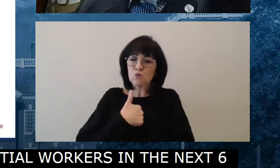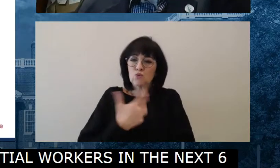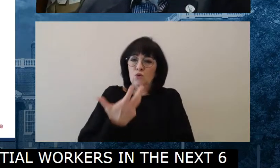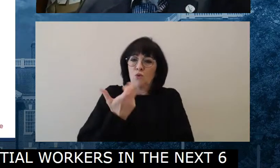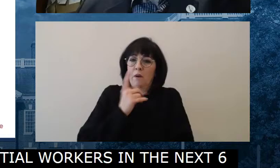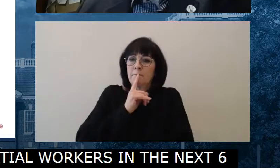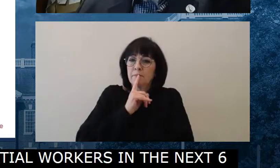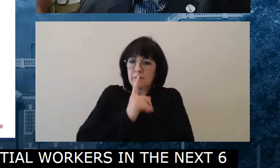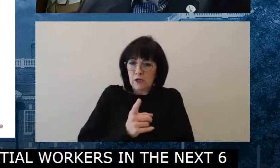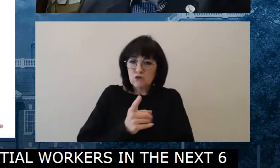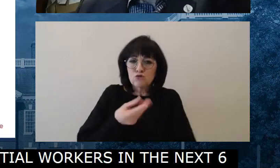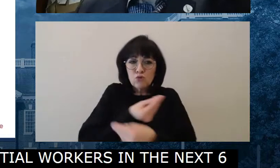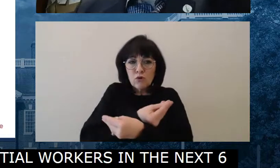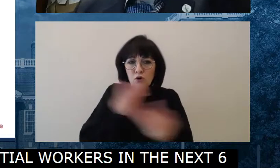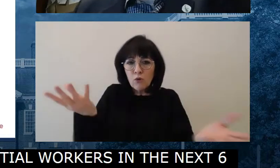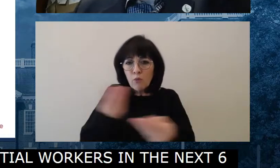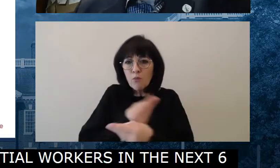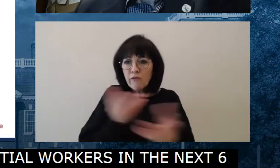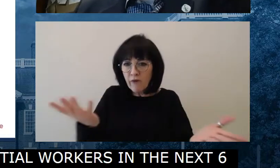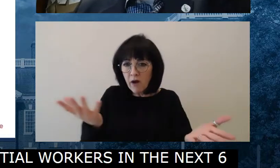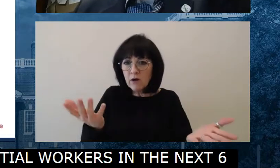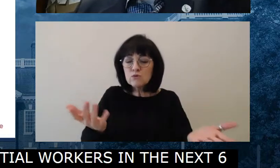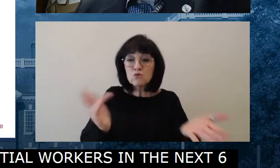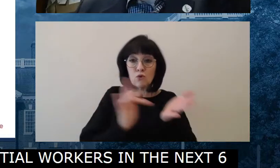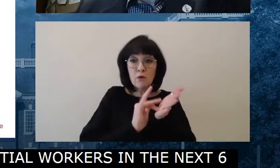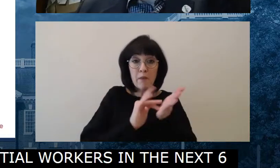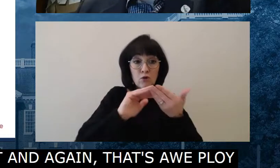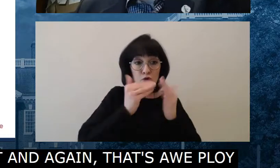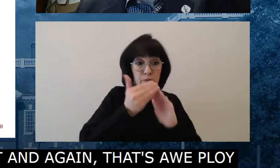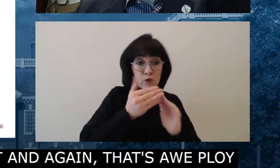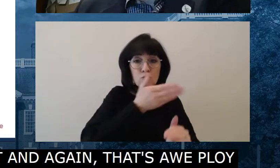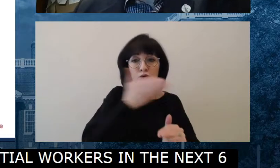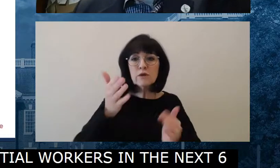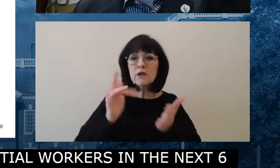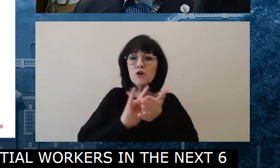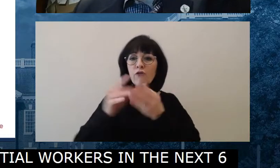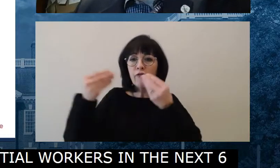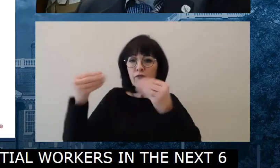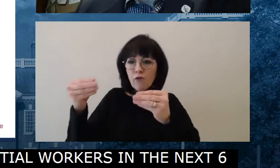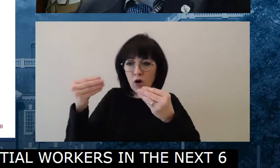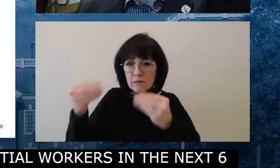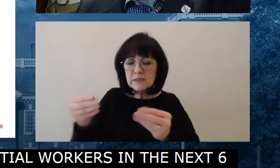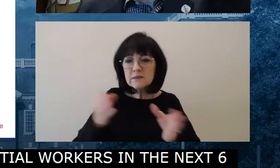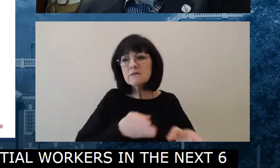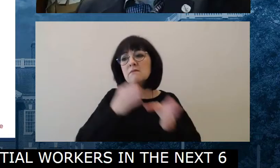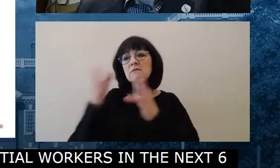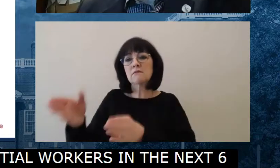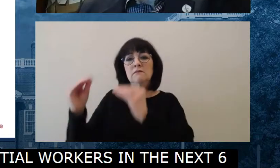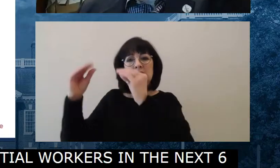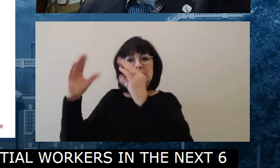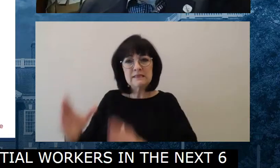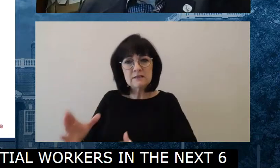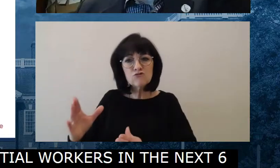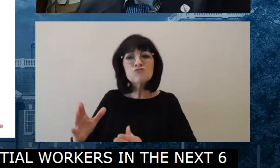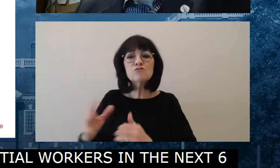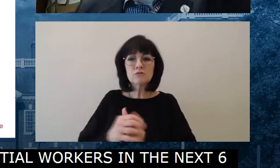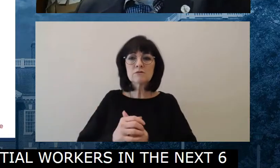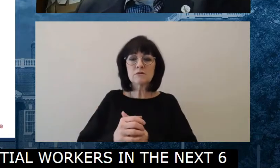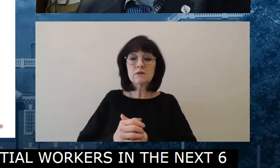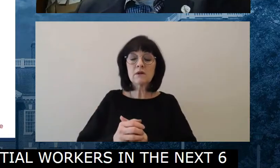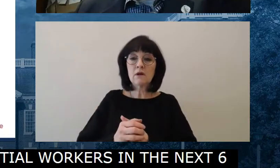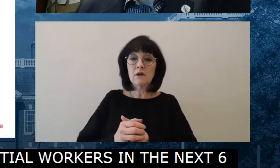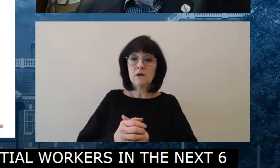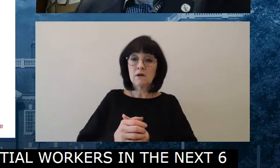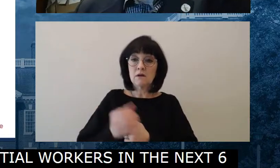medical community, the pharmacies, as well as do some of these essential workers. So we can't put all our eggs in one basket. And then next weekend, the weekend